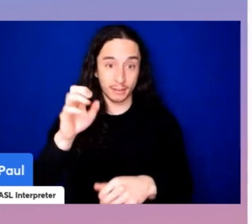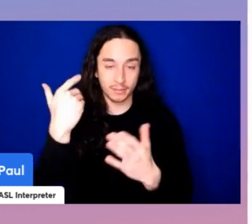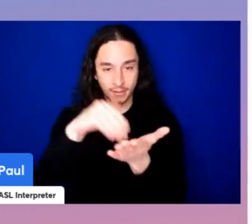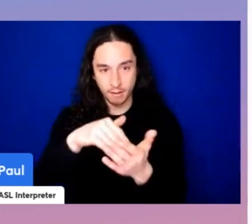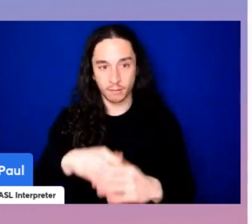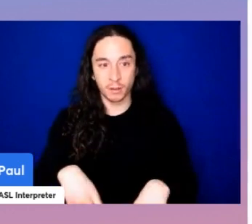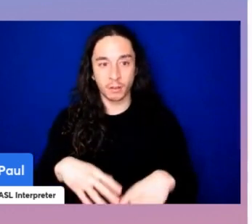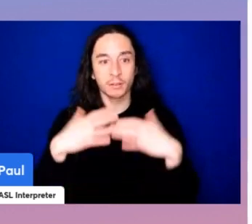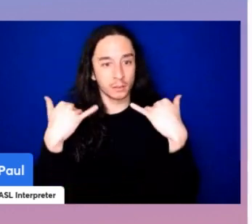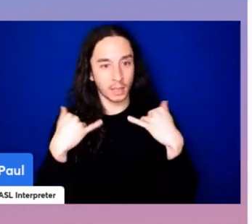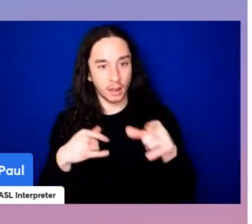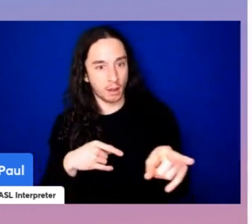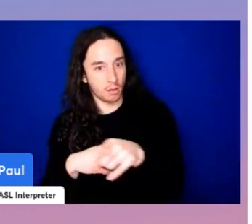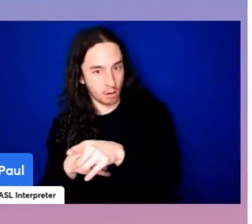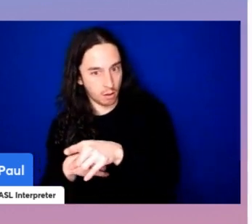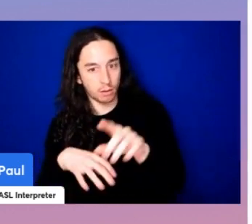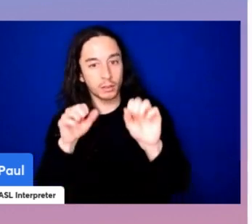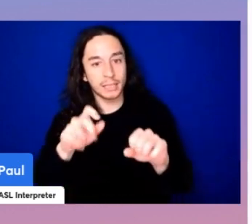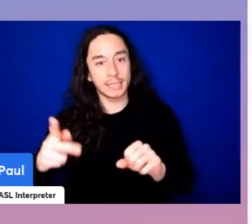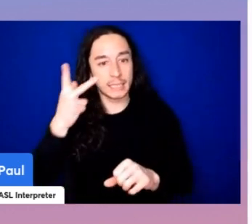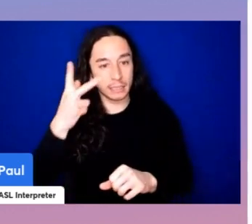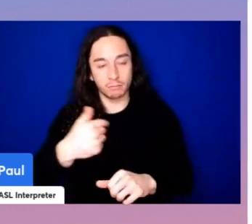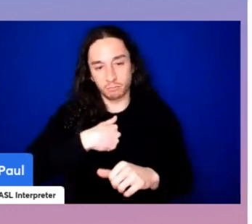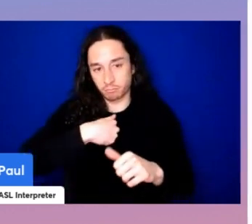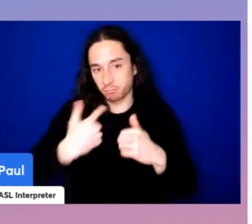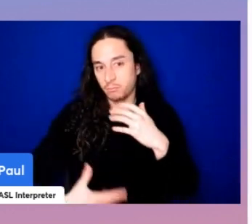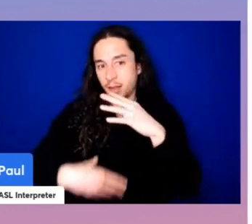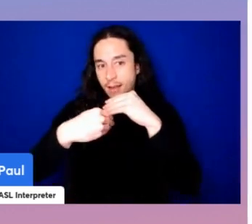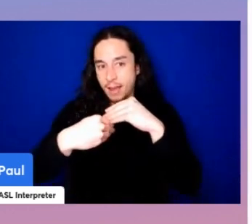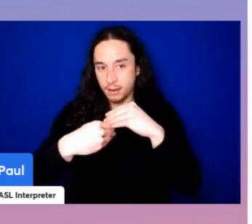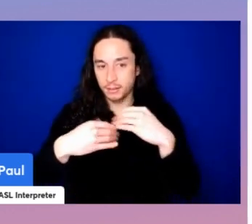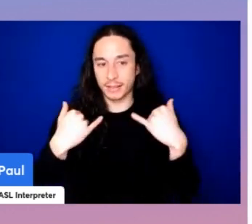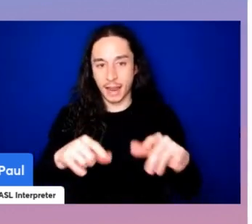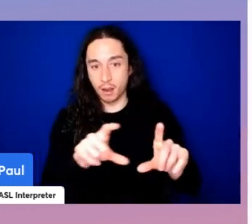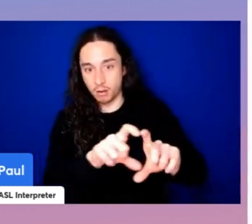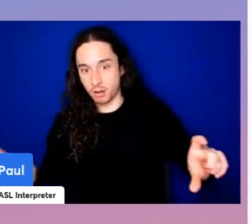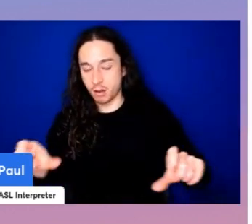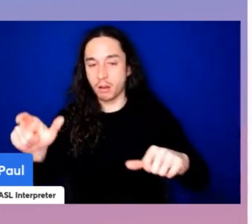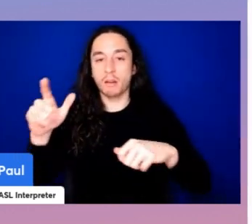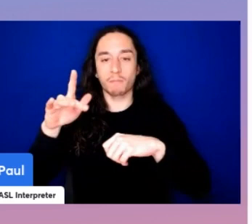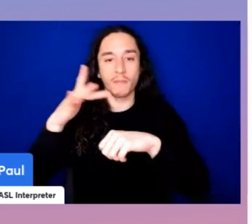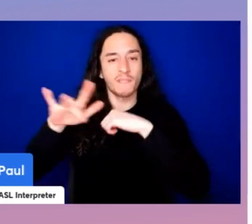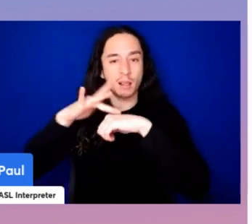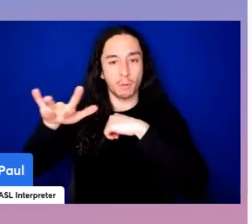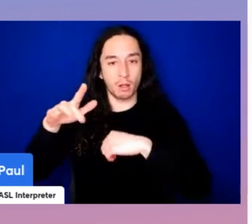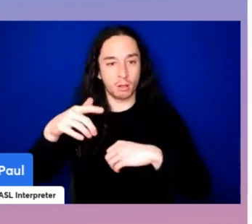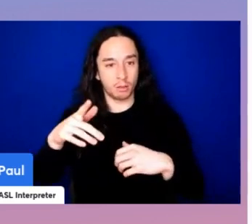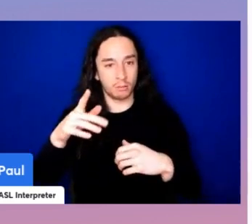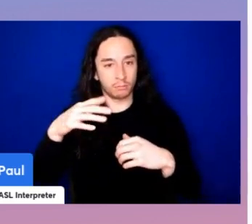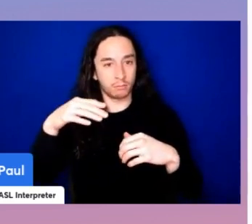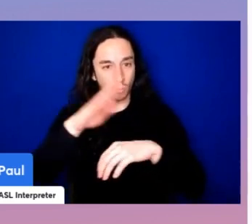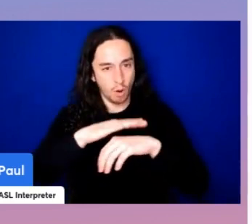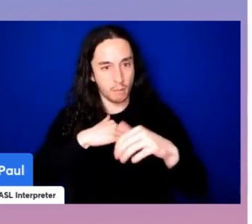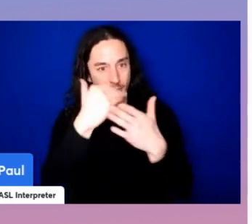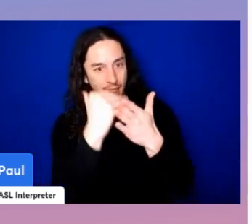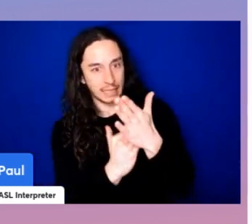you can see that I have been added. This is now available on my in my list. It's now a workspace that I